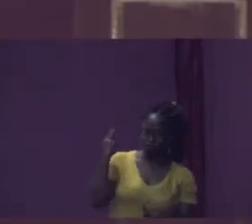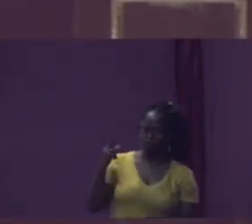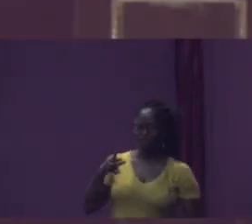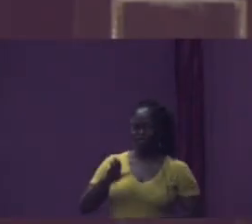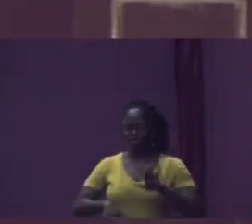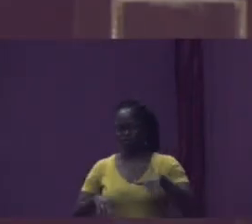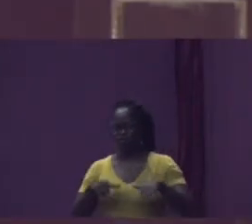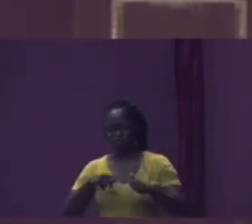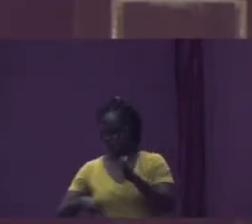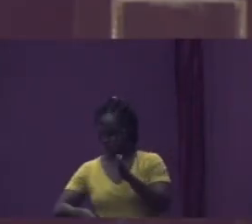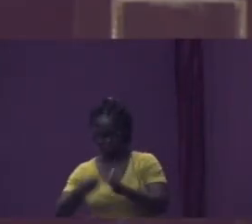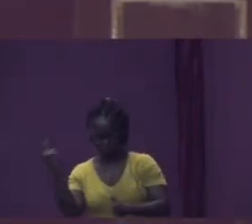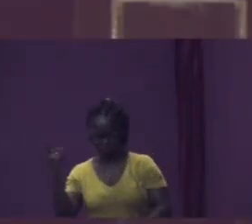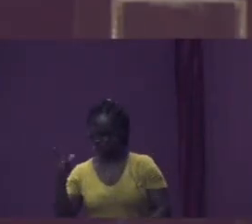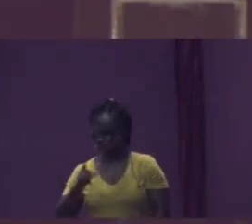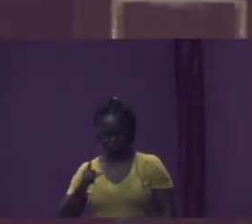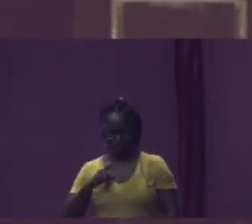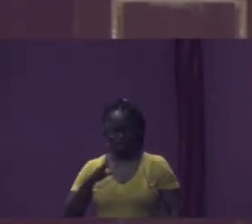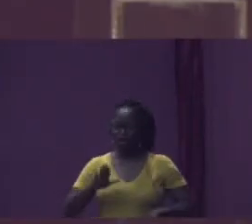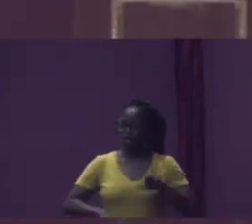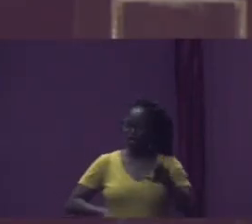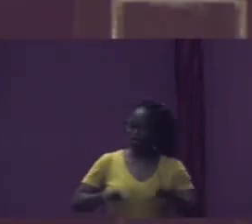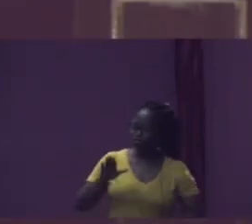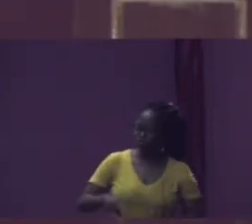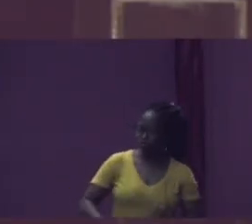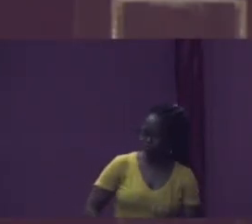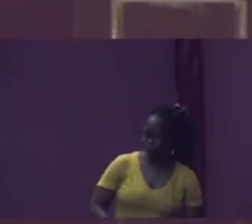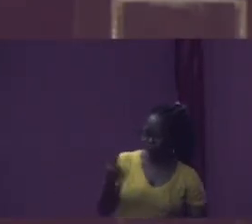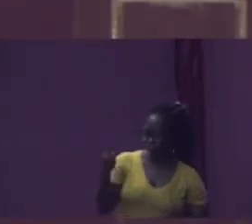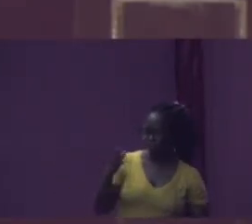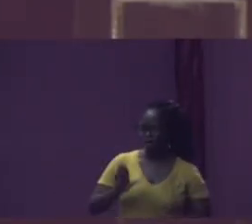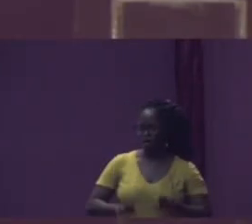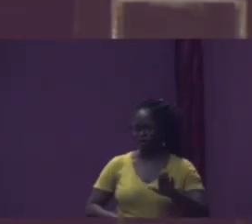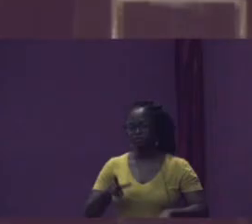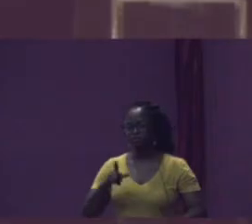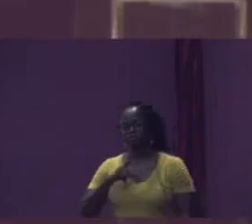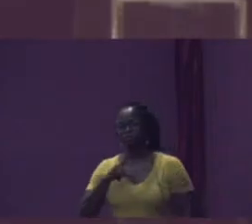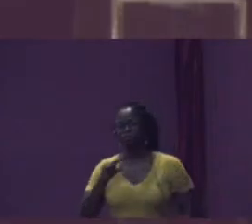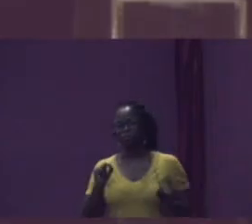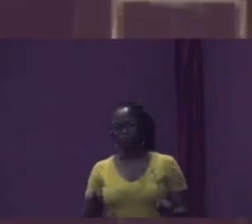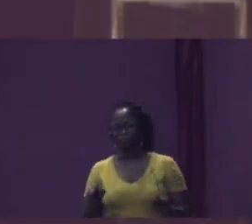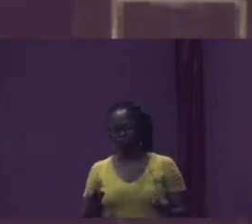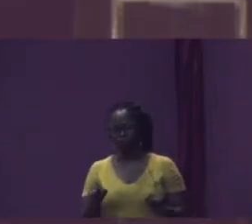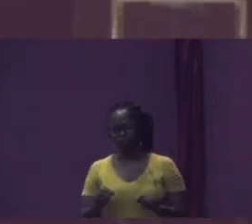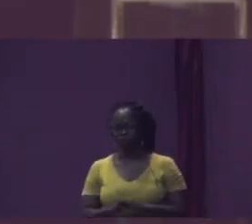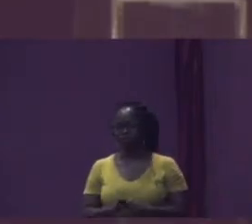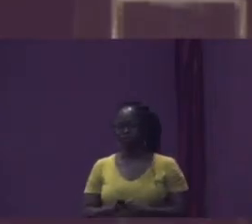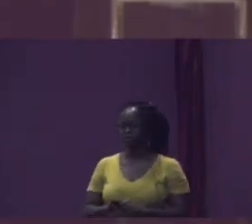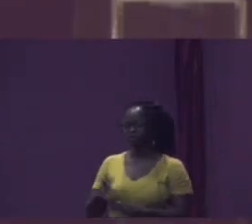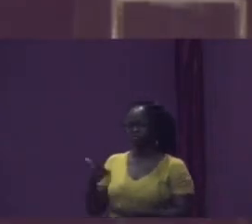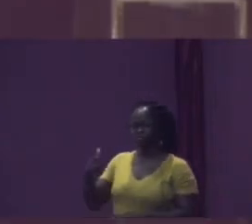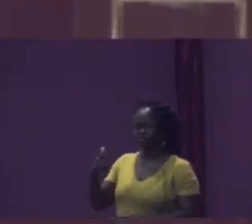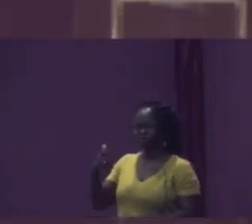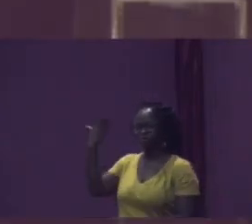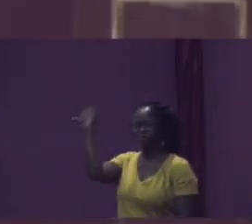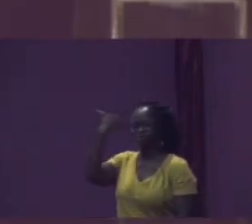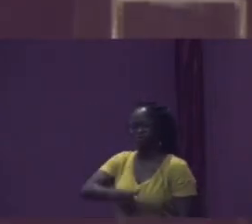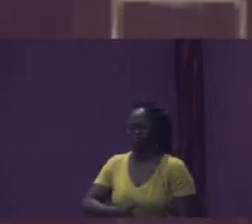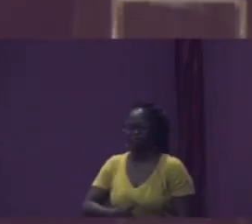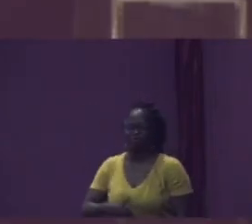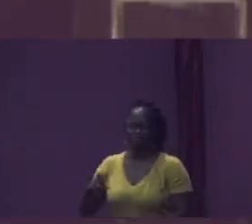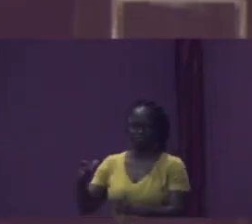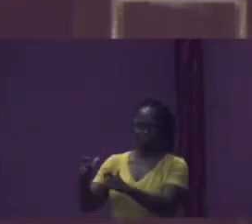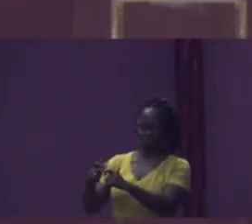unnecessary use, and it's the non-evidence-based interventions. All right, because these are interventions that can be life-saving if we